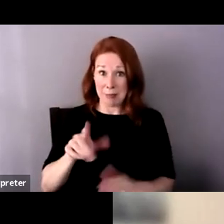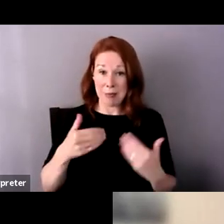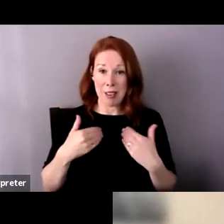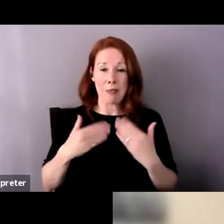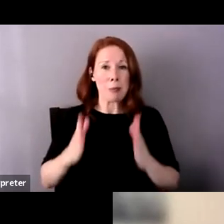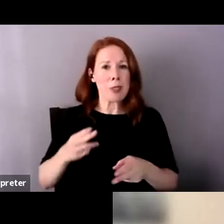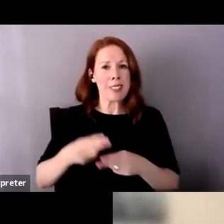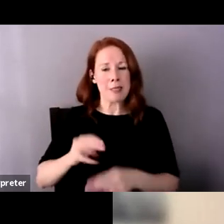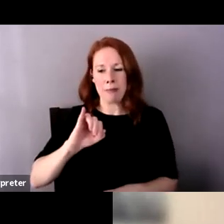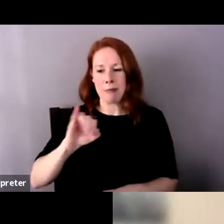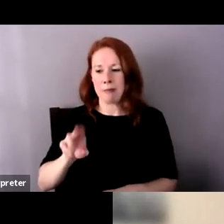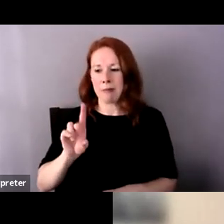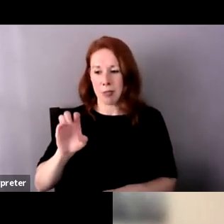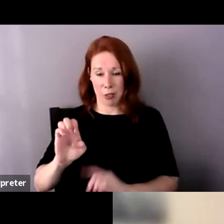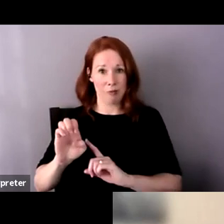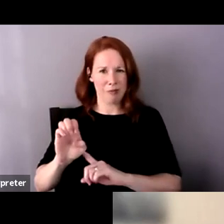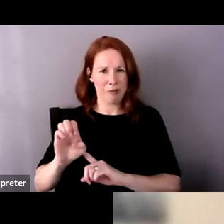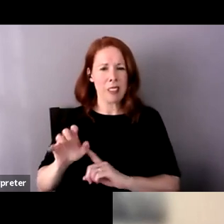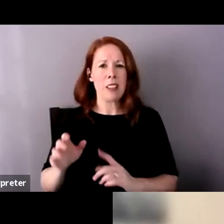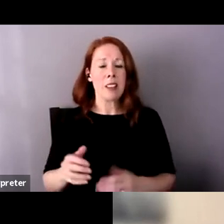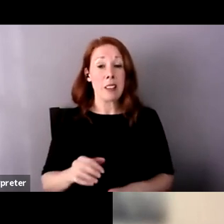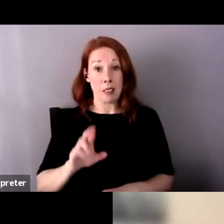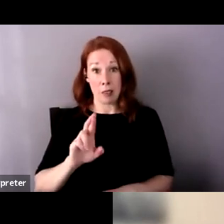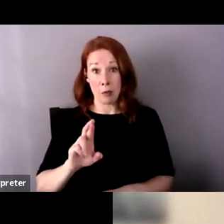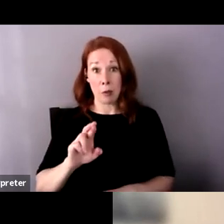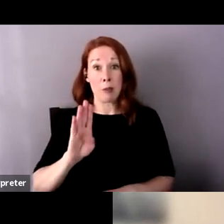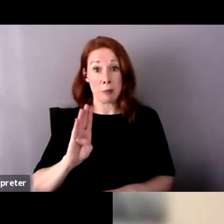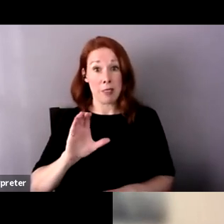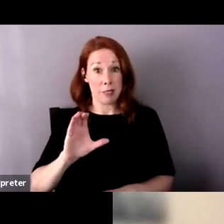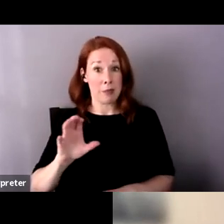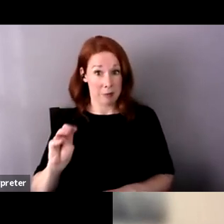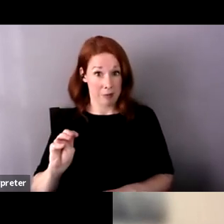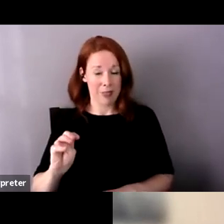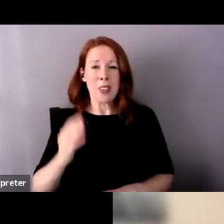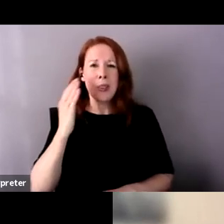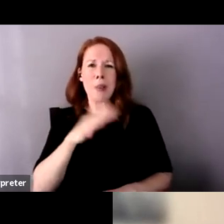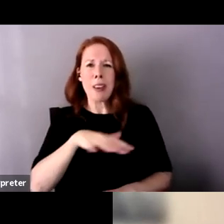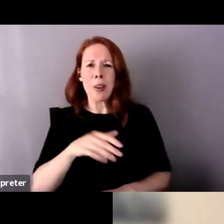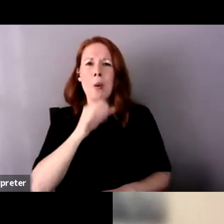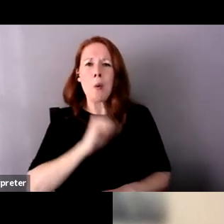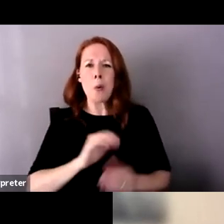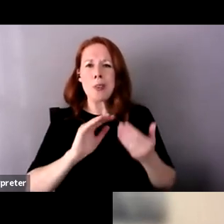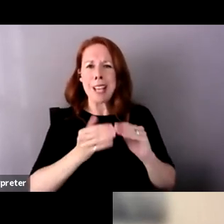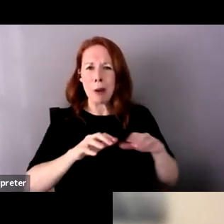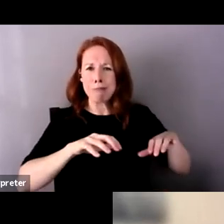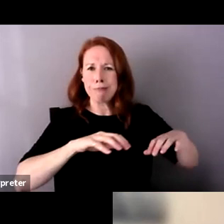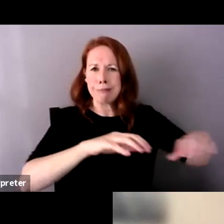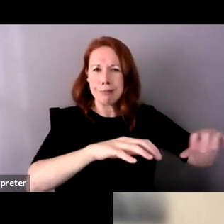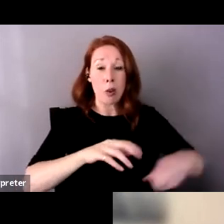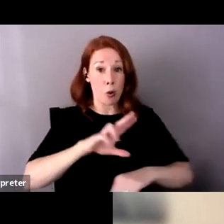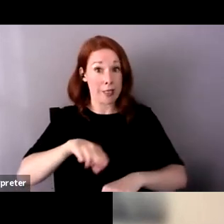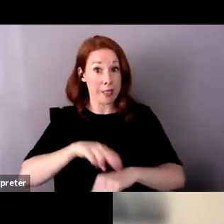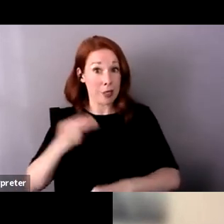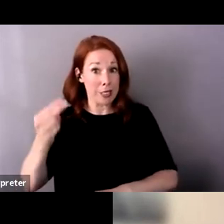Jude, who said, in circumstances at the Royal BC Museum, such as Old Town, or some parts of the natural history exhibit